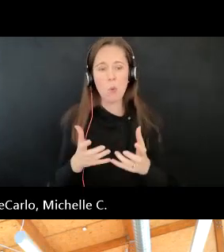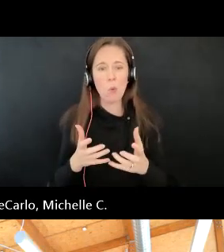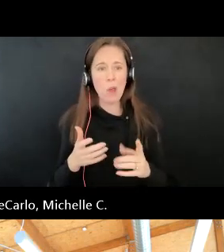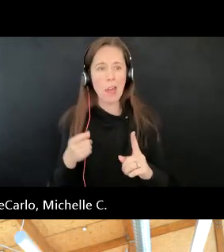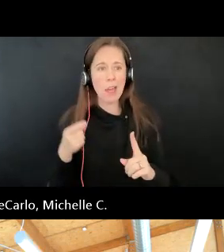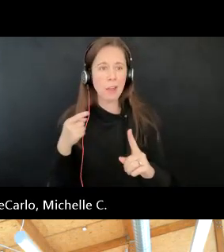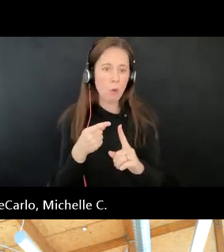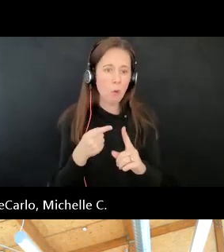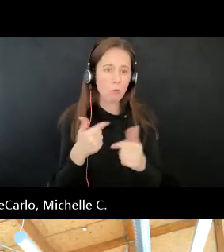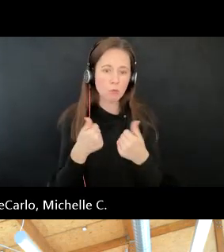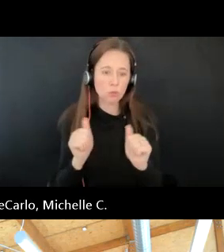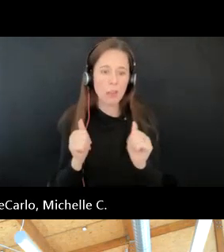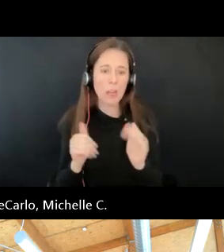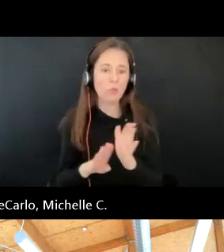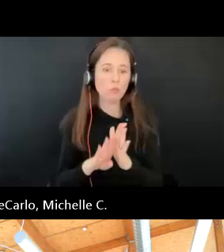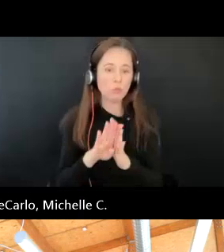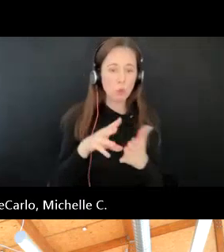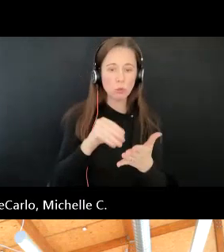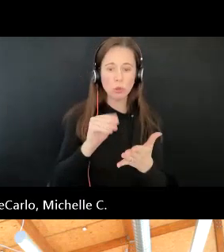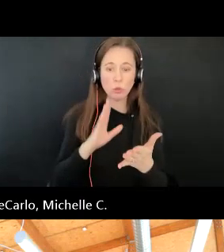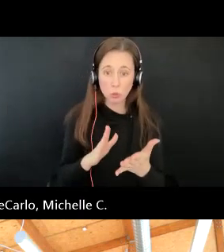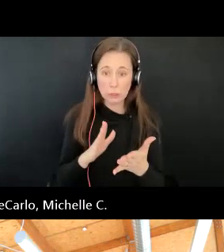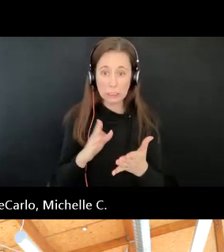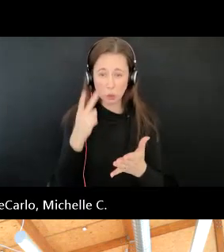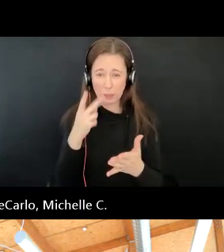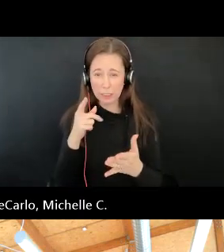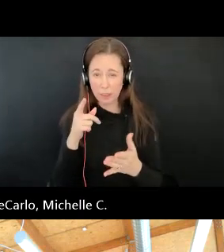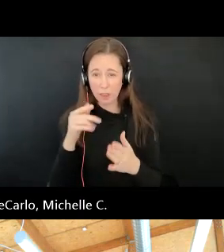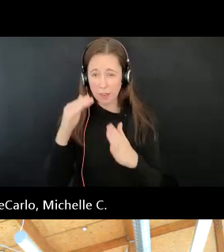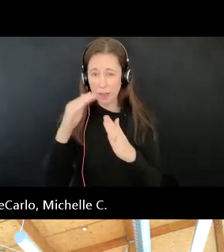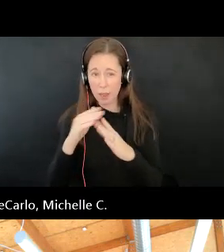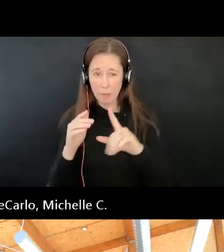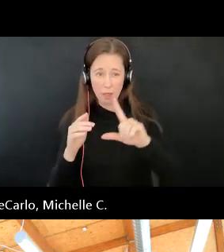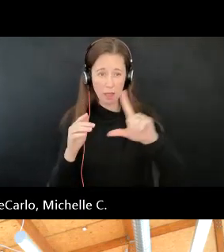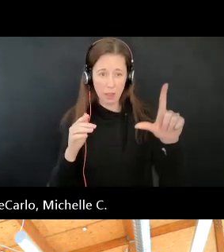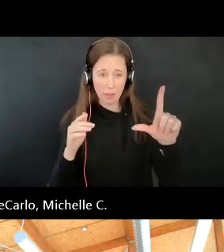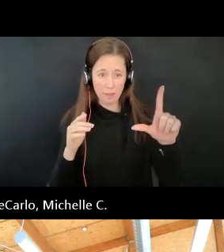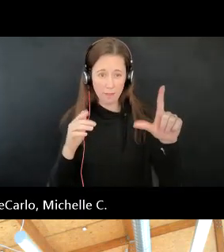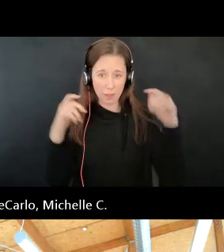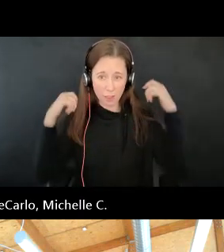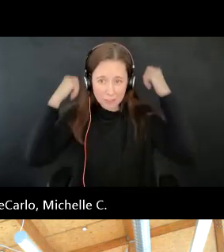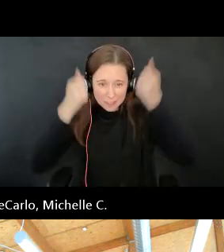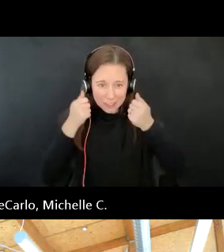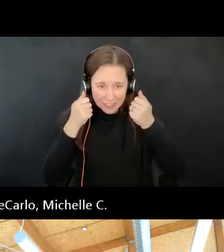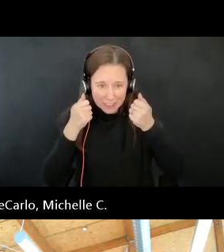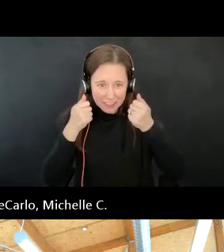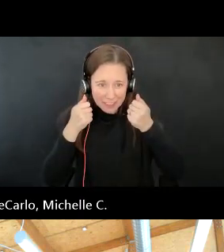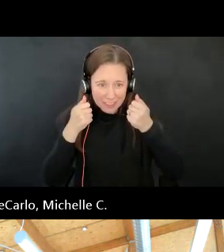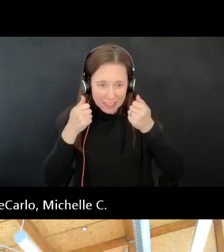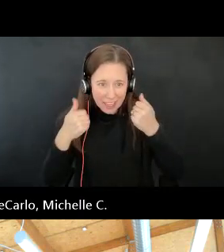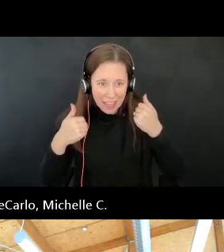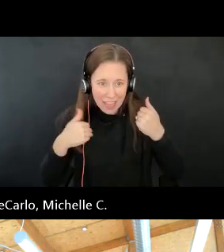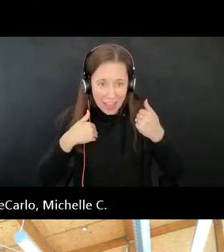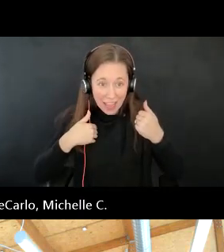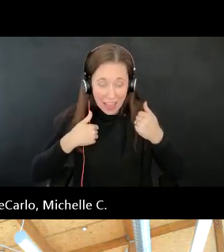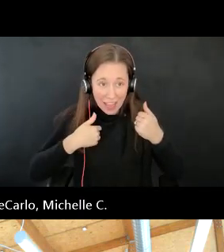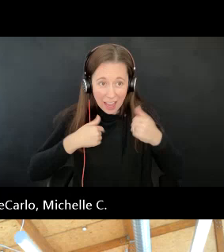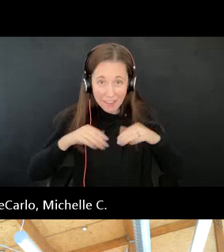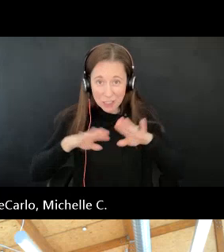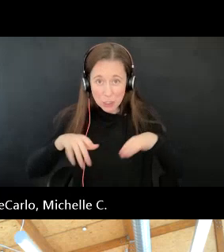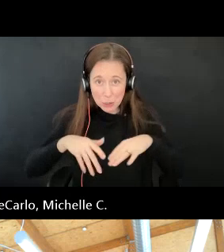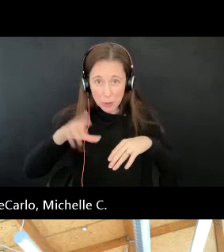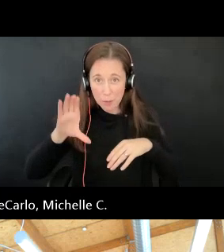see that some students in that top left photo, underneath their hoodies, if you have good eyesight, you can see that they have on swim caps.